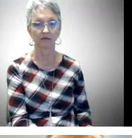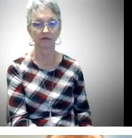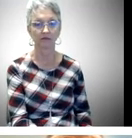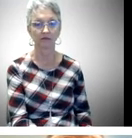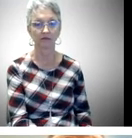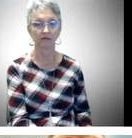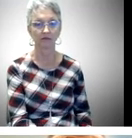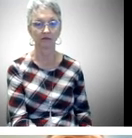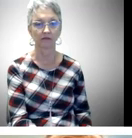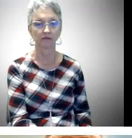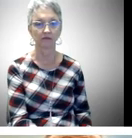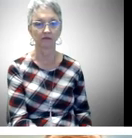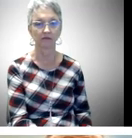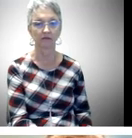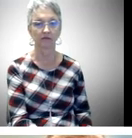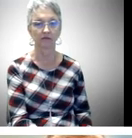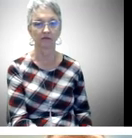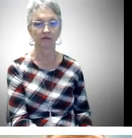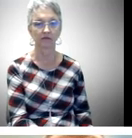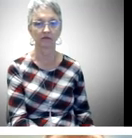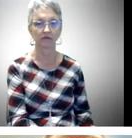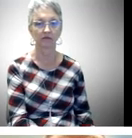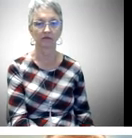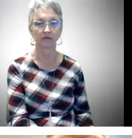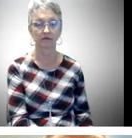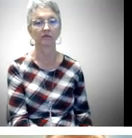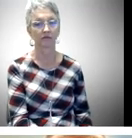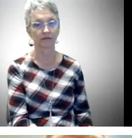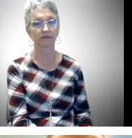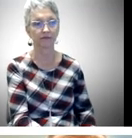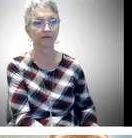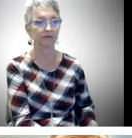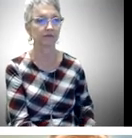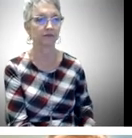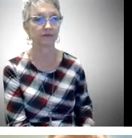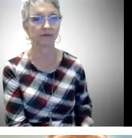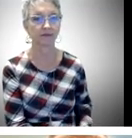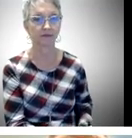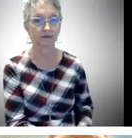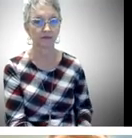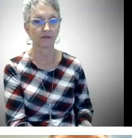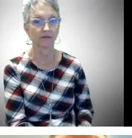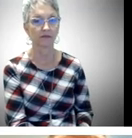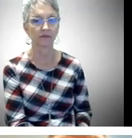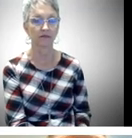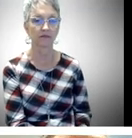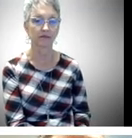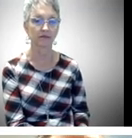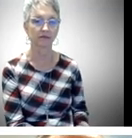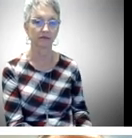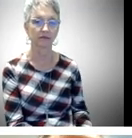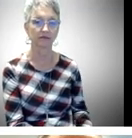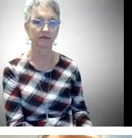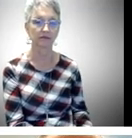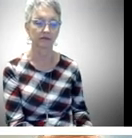clients, and because it's a serious matter, because we're stripping people of their constitutional rights. And, the thing